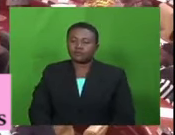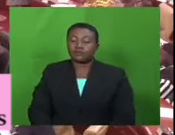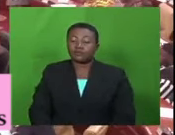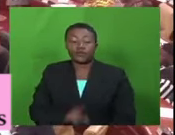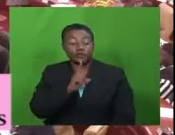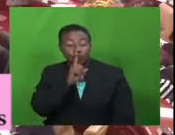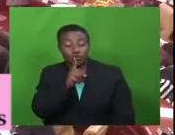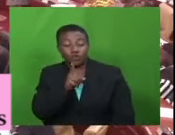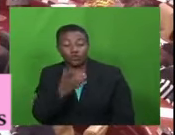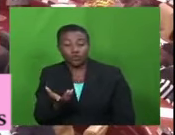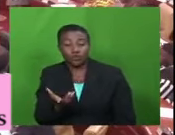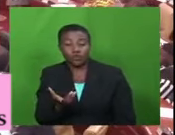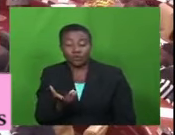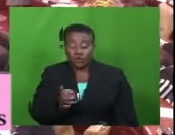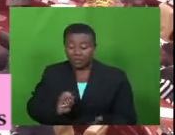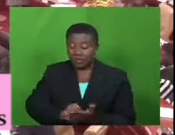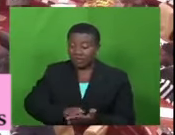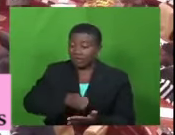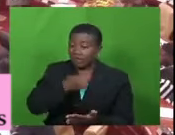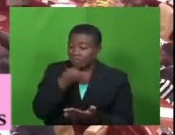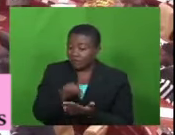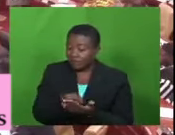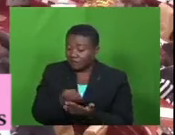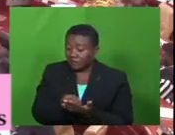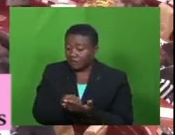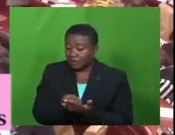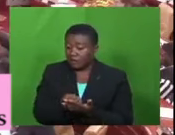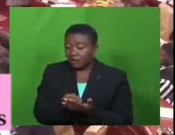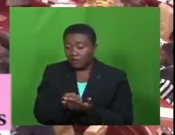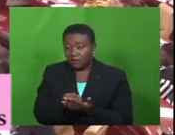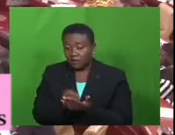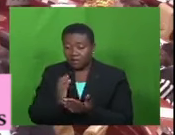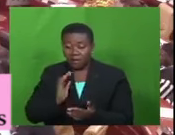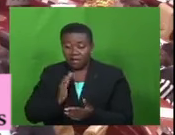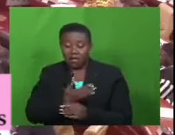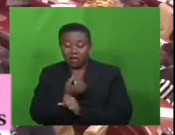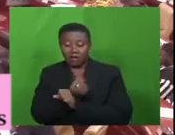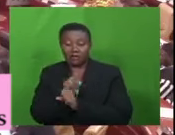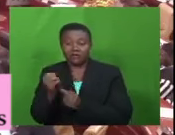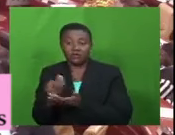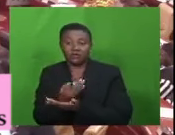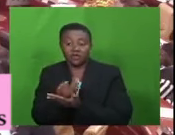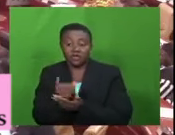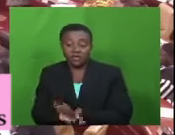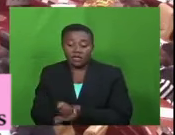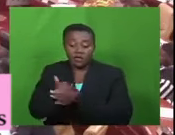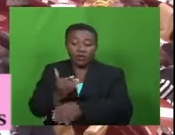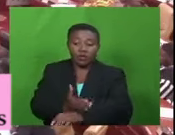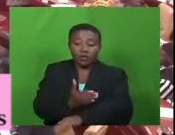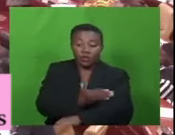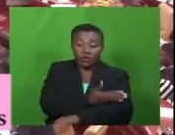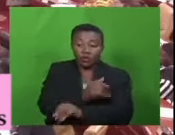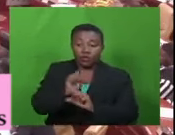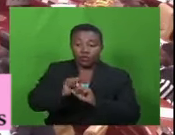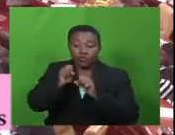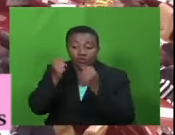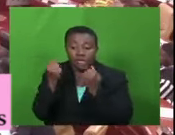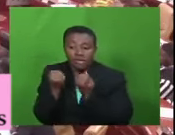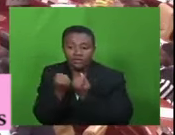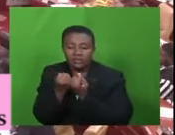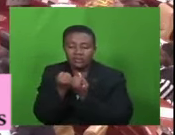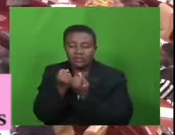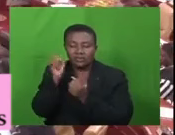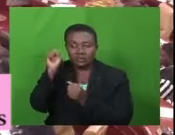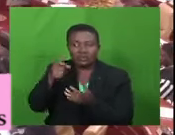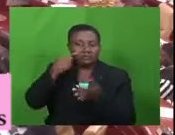Indeed, the evidence of how state funds have been used to improve our society is all over the